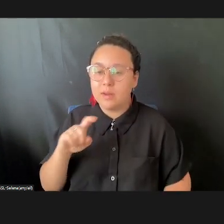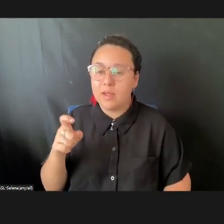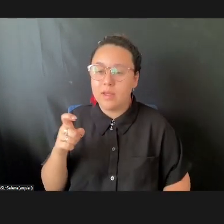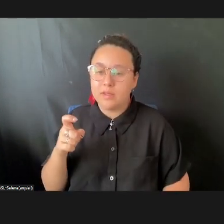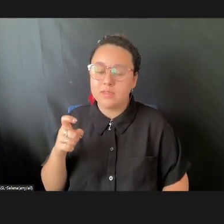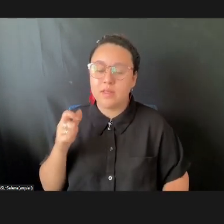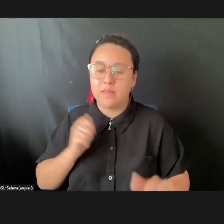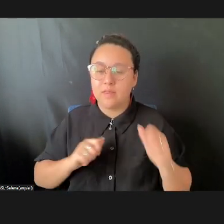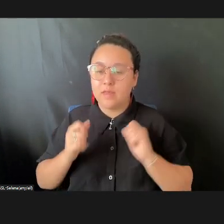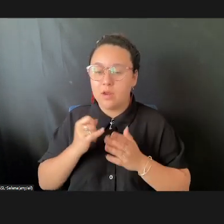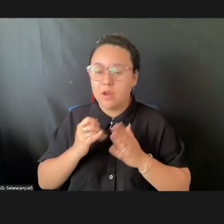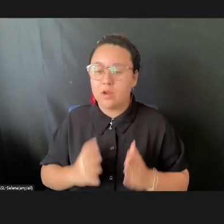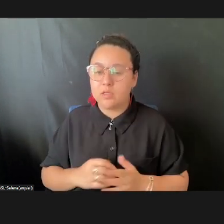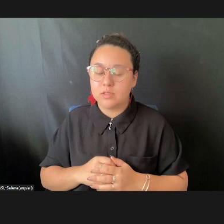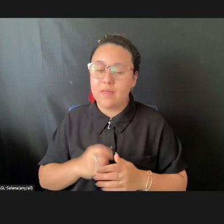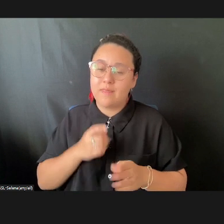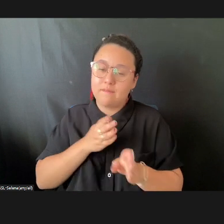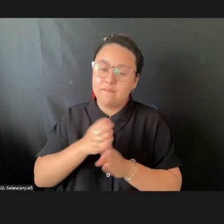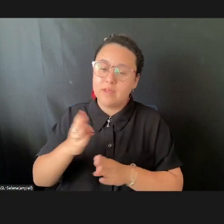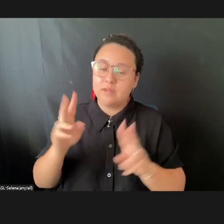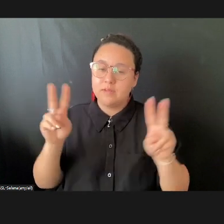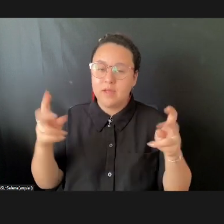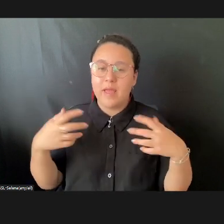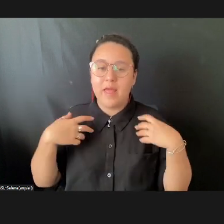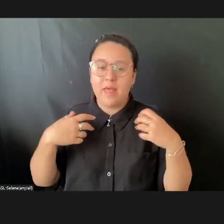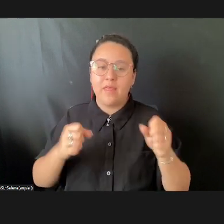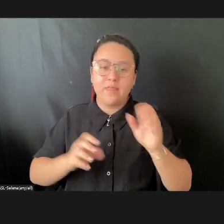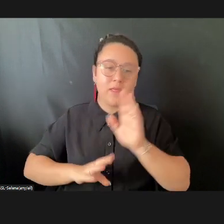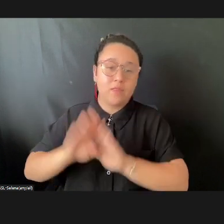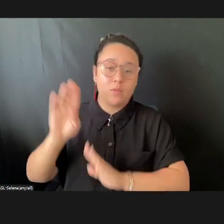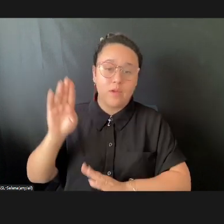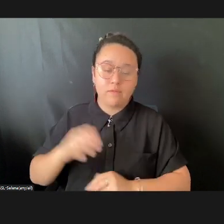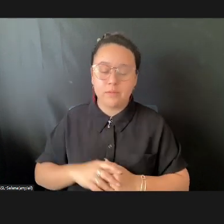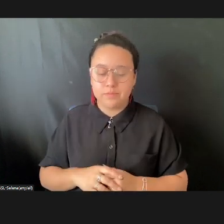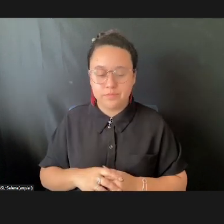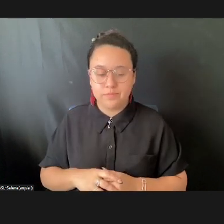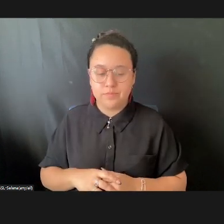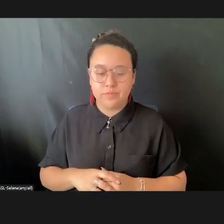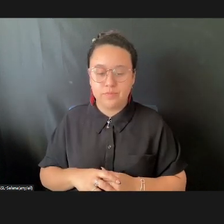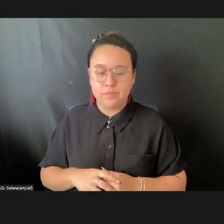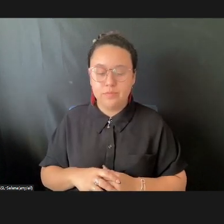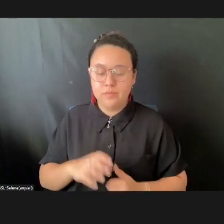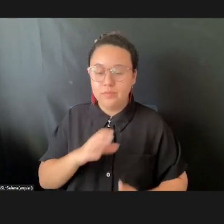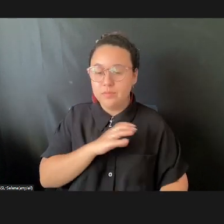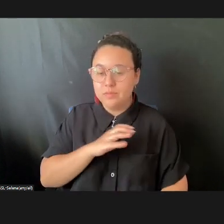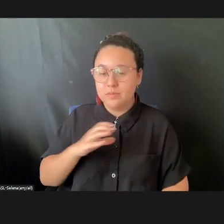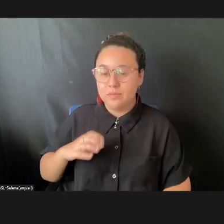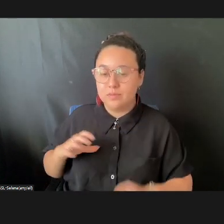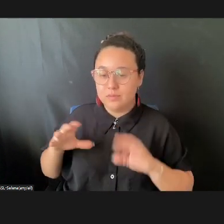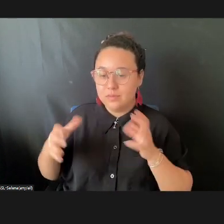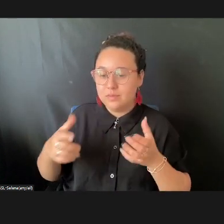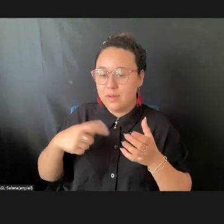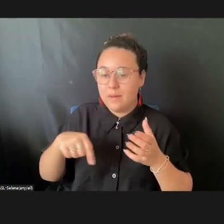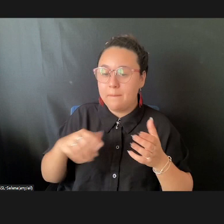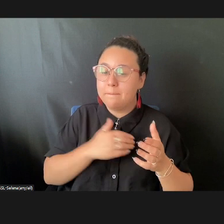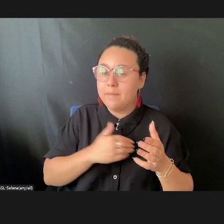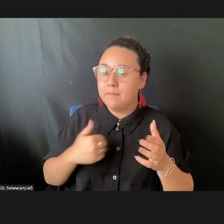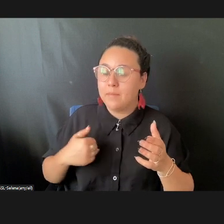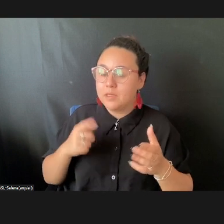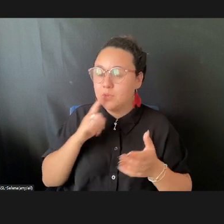artists. The field is healthy and thriving. The committee members were very kind to me